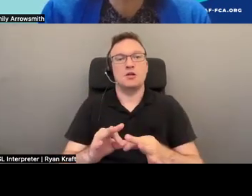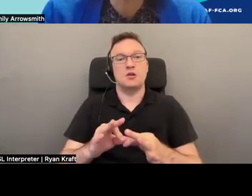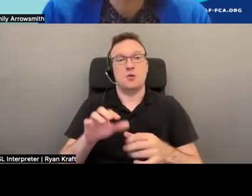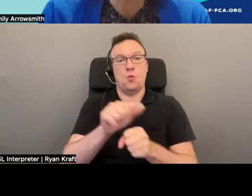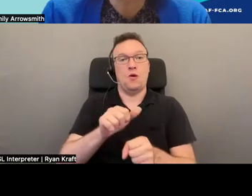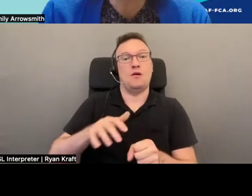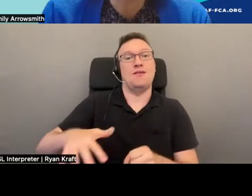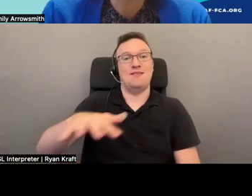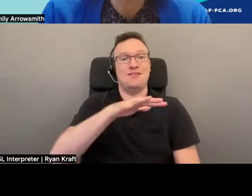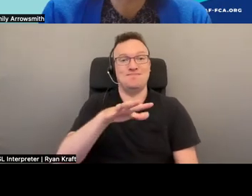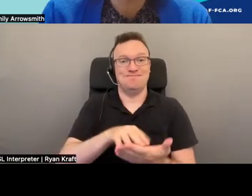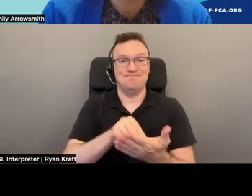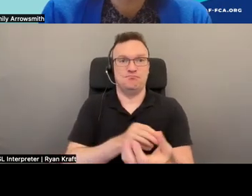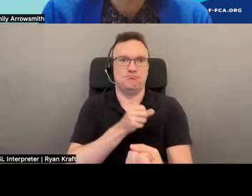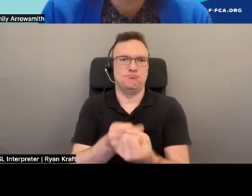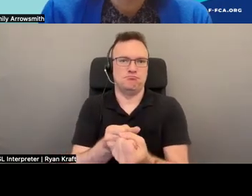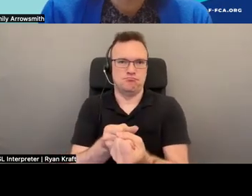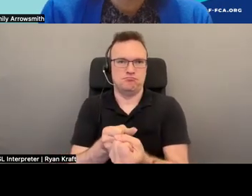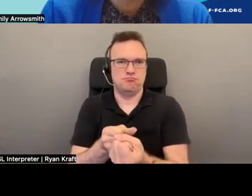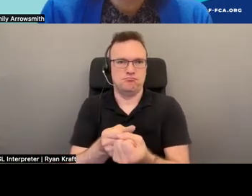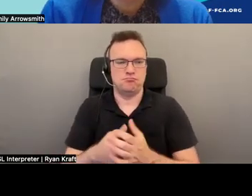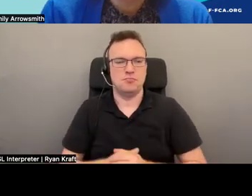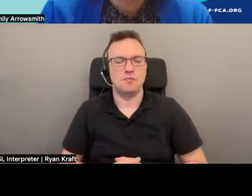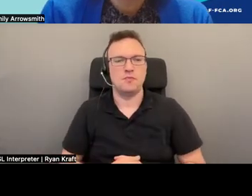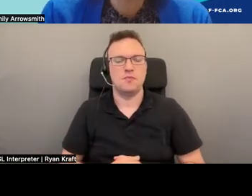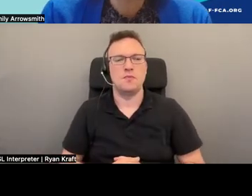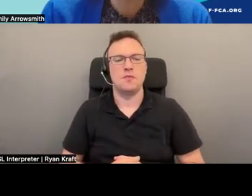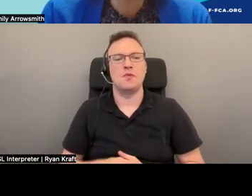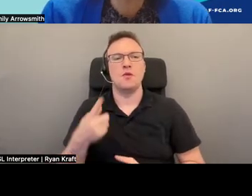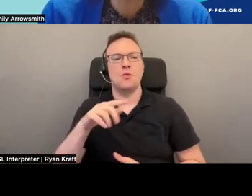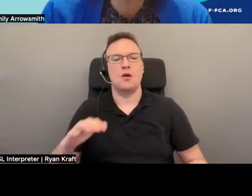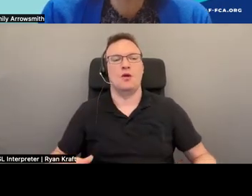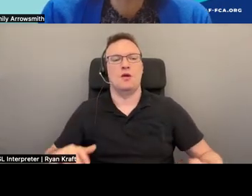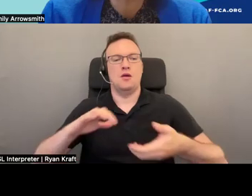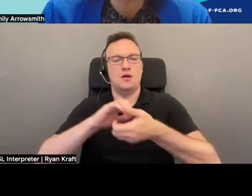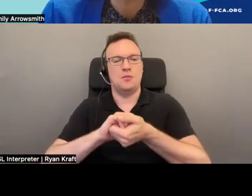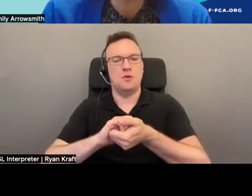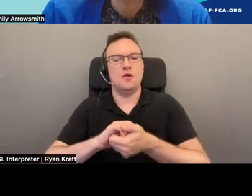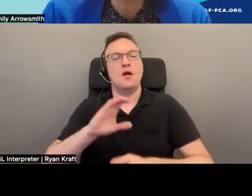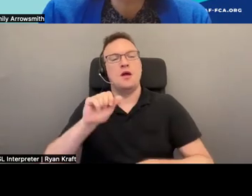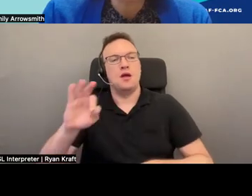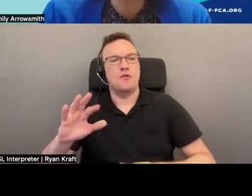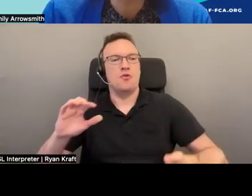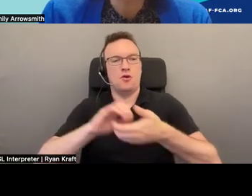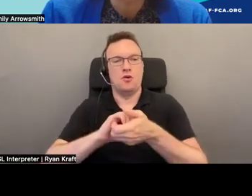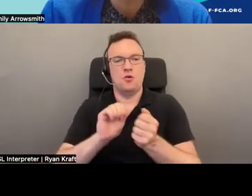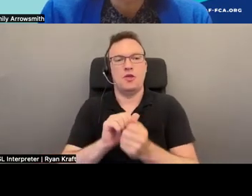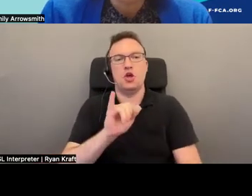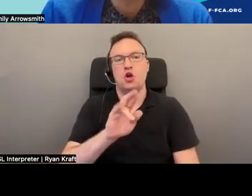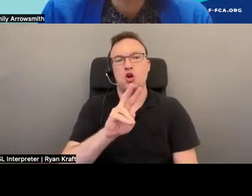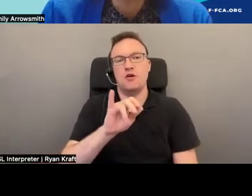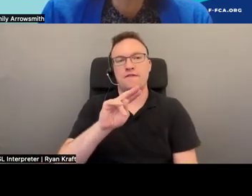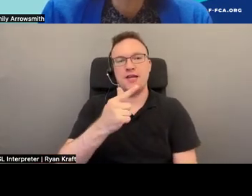supports. So CAF has partnered with Irving Shipbuilding and Unifor, and we